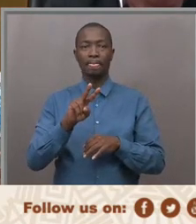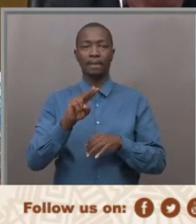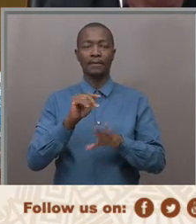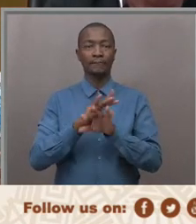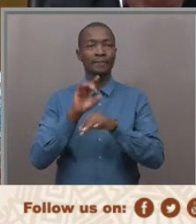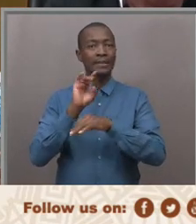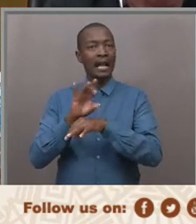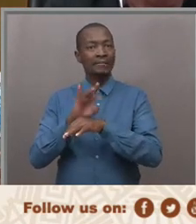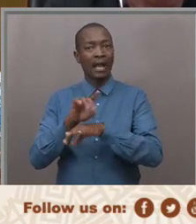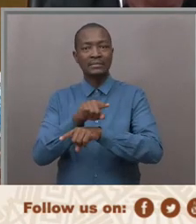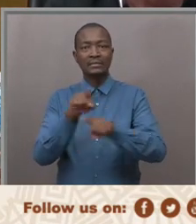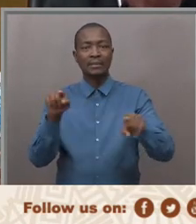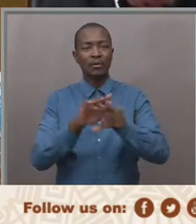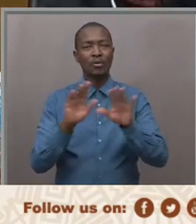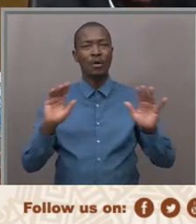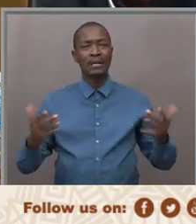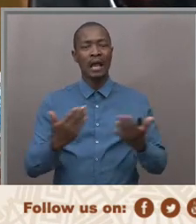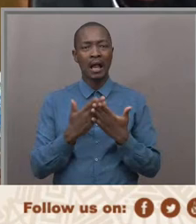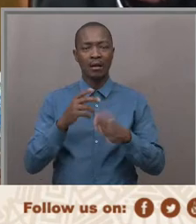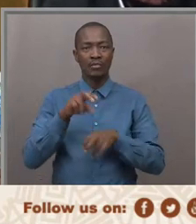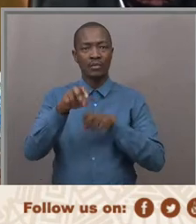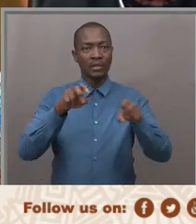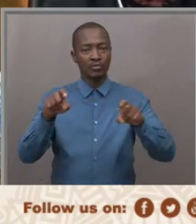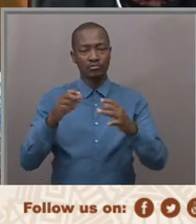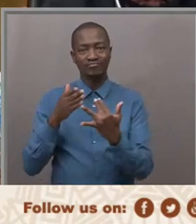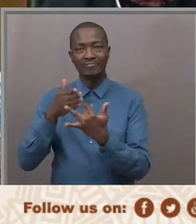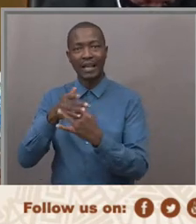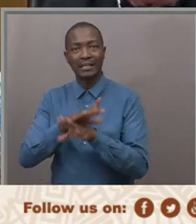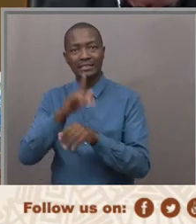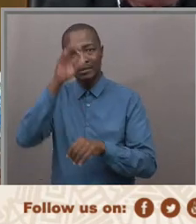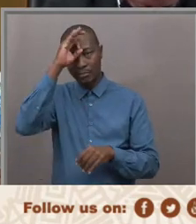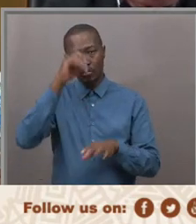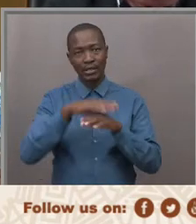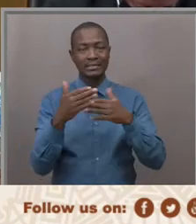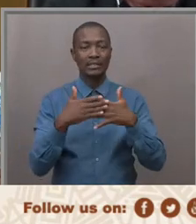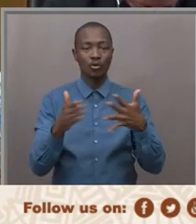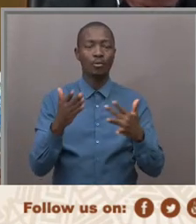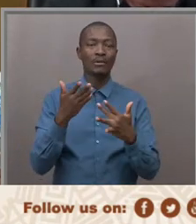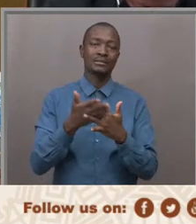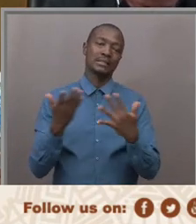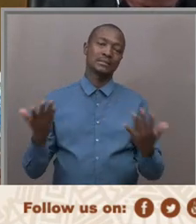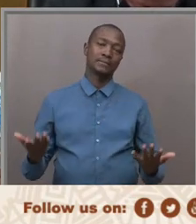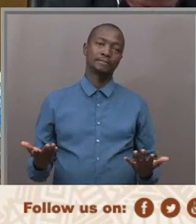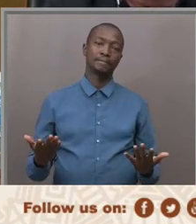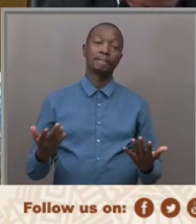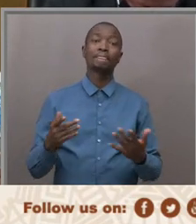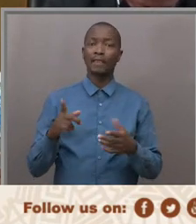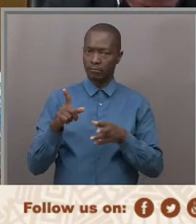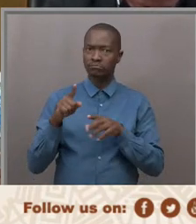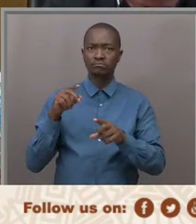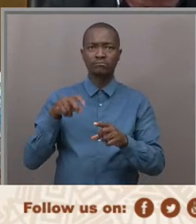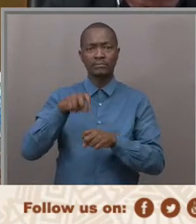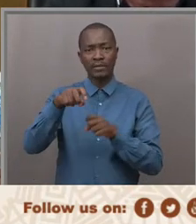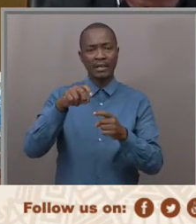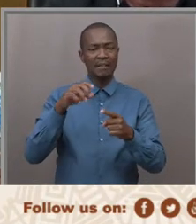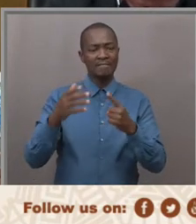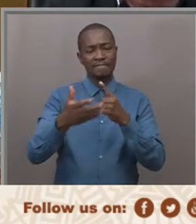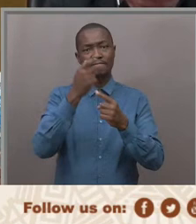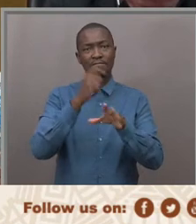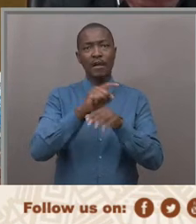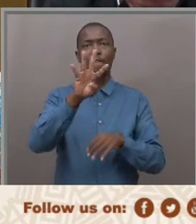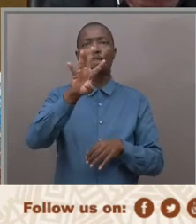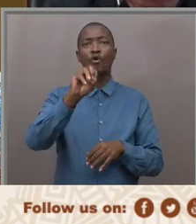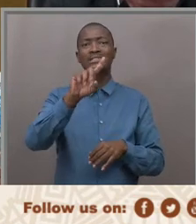them and on how they can reach access the police and open cases. And they have already reached 40,000